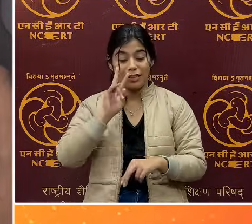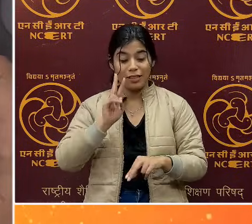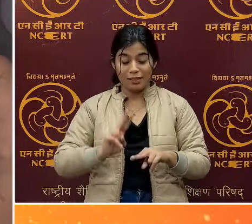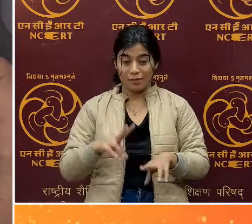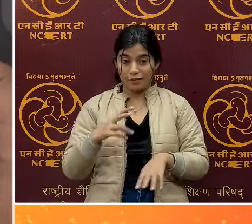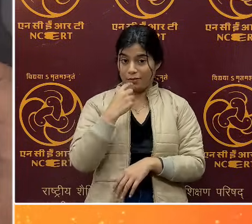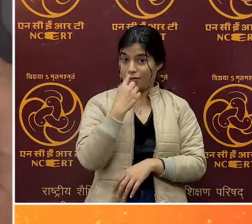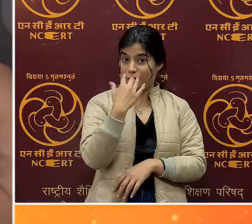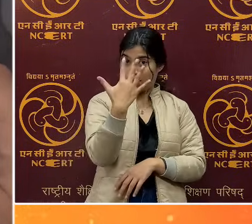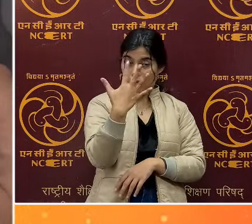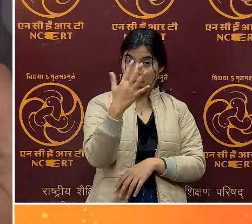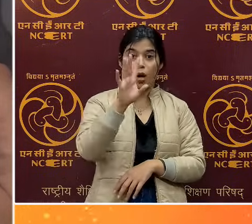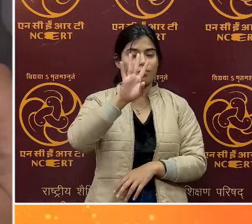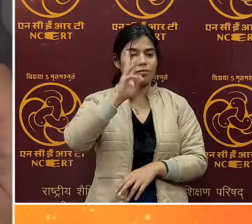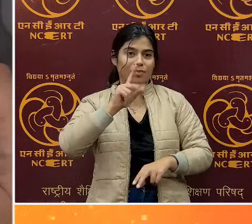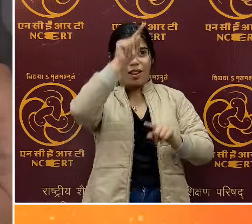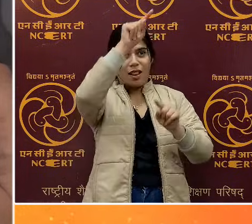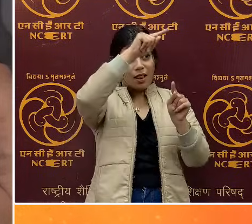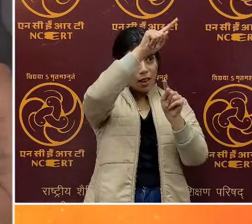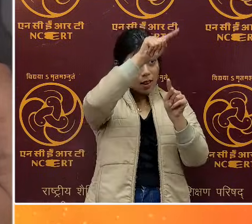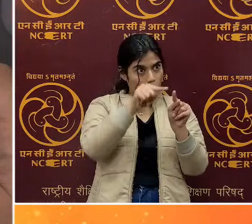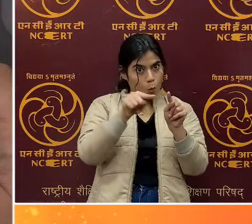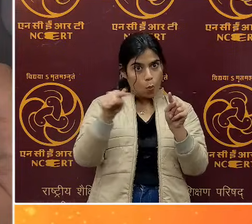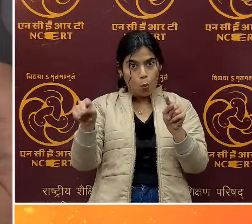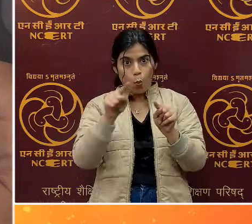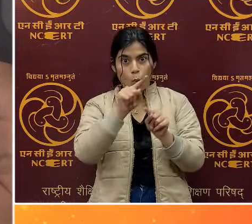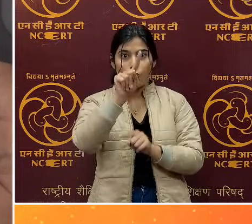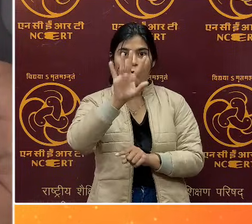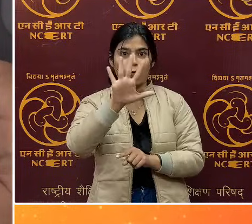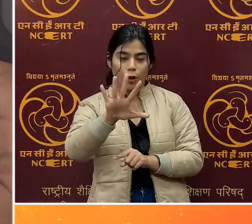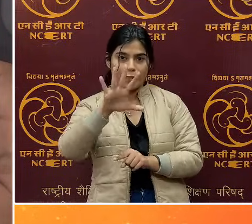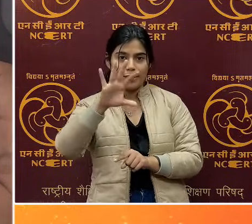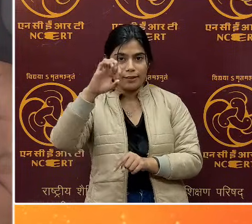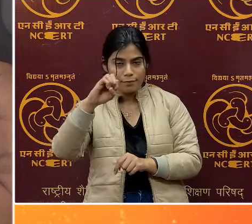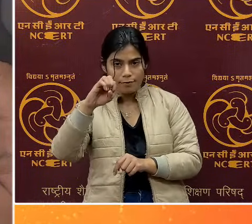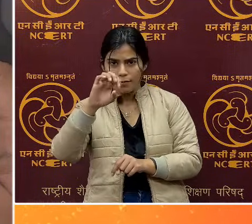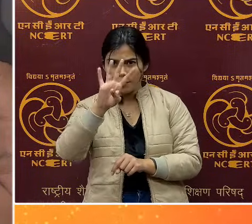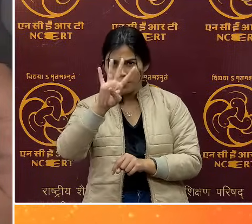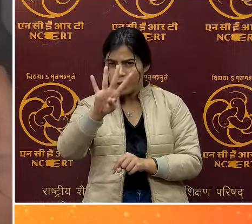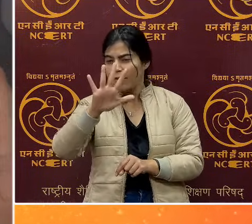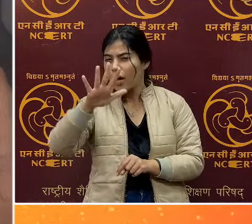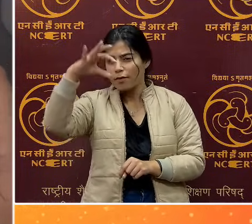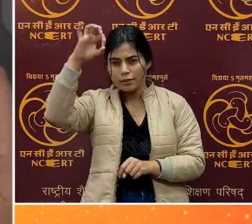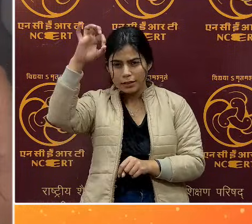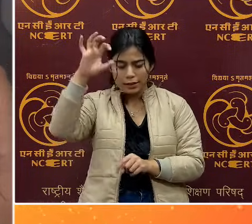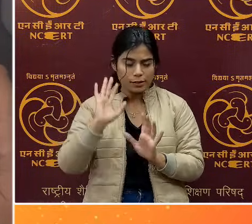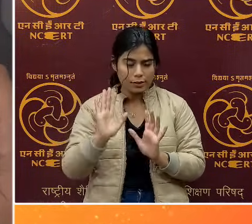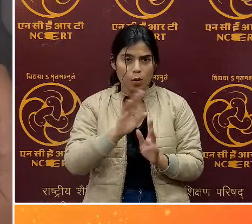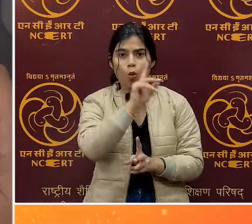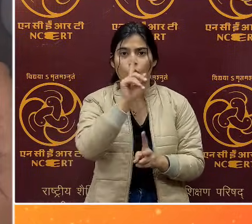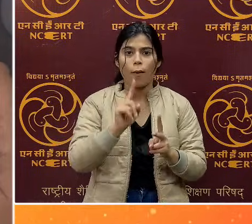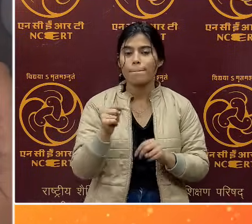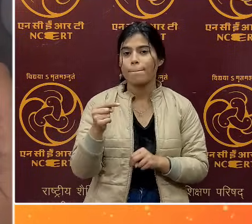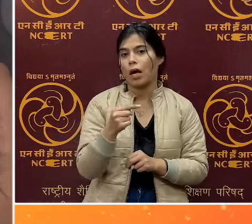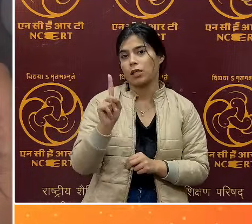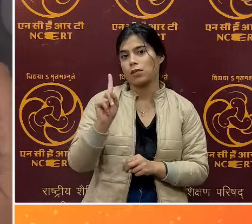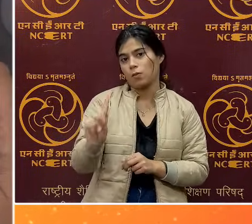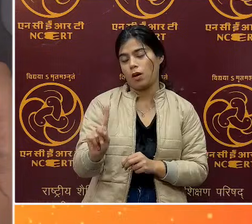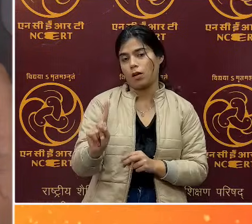at the angle of 45 degrees, you write 45 here. 90 degrees, you write 90 here, minus